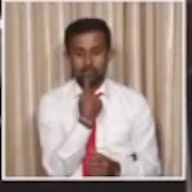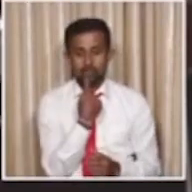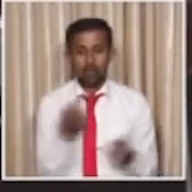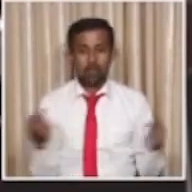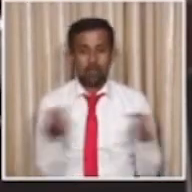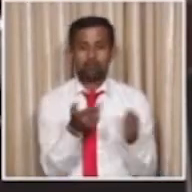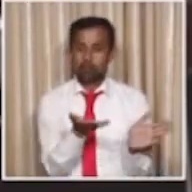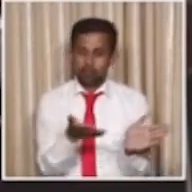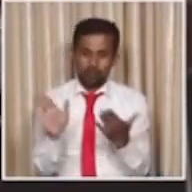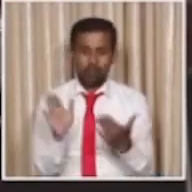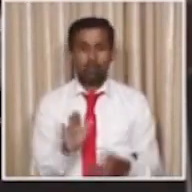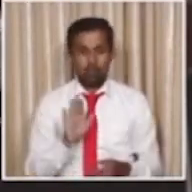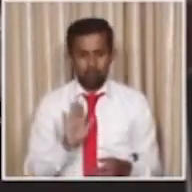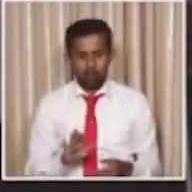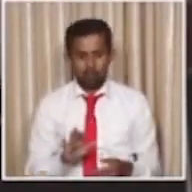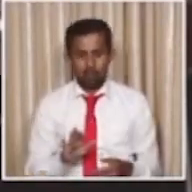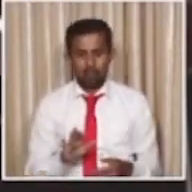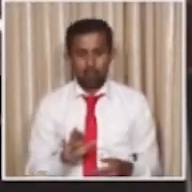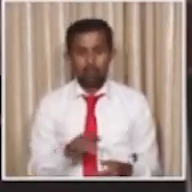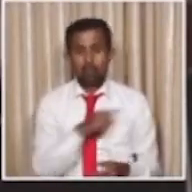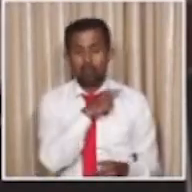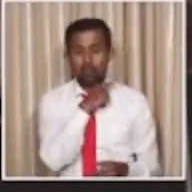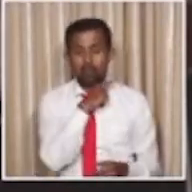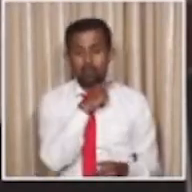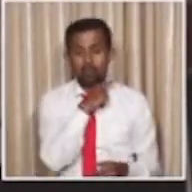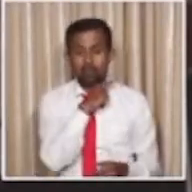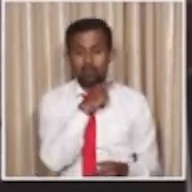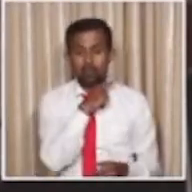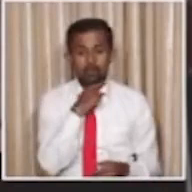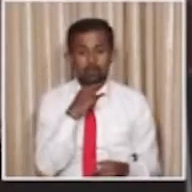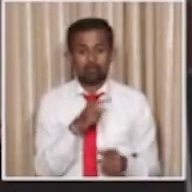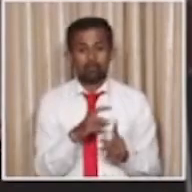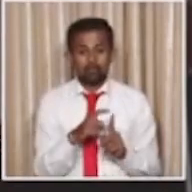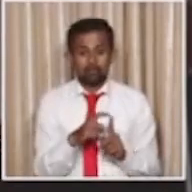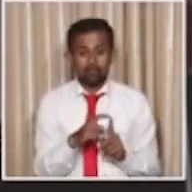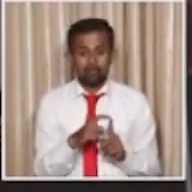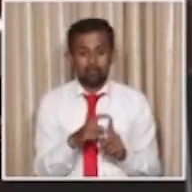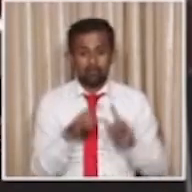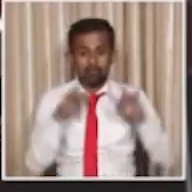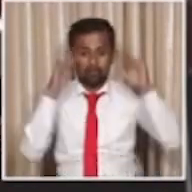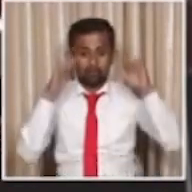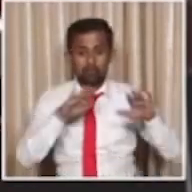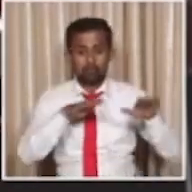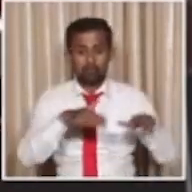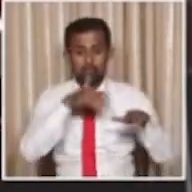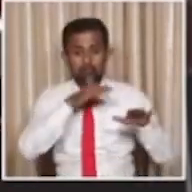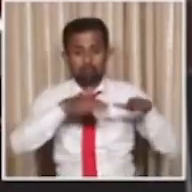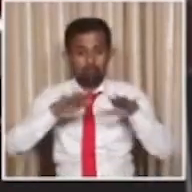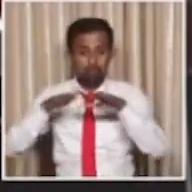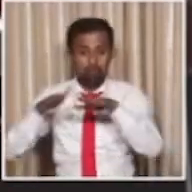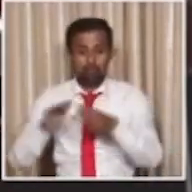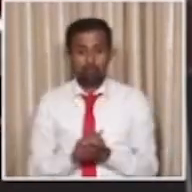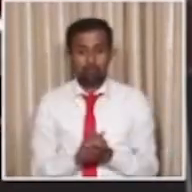of the rough weather conditions kiyala kotima kiyuna nan etuma kiyanne janadhipati tuma mata niyog kiyala thiyena